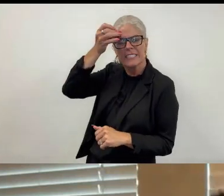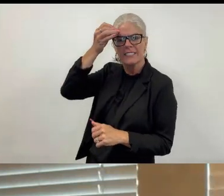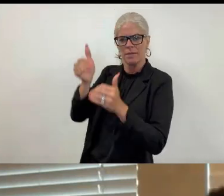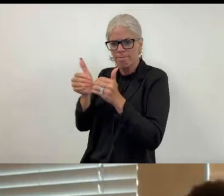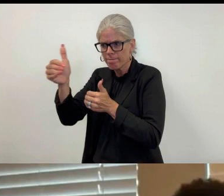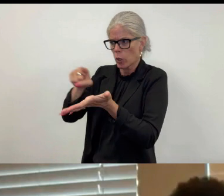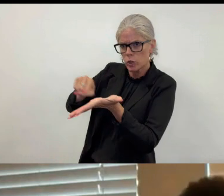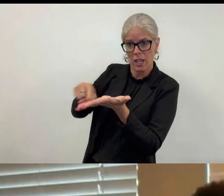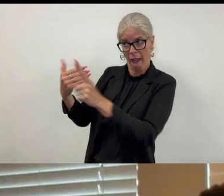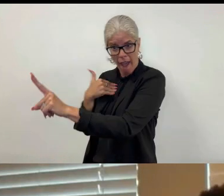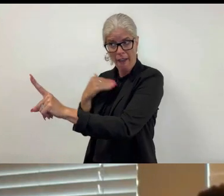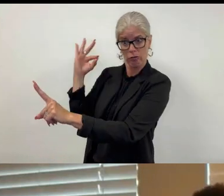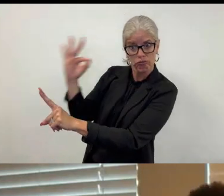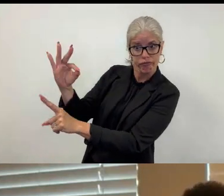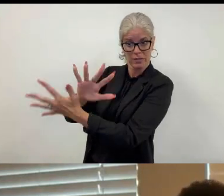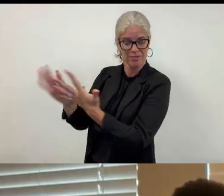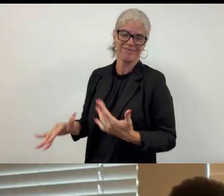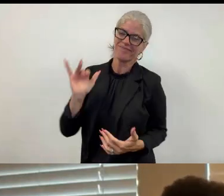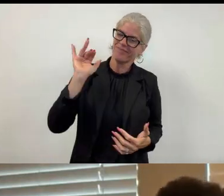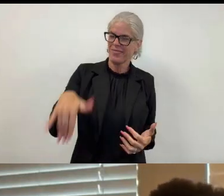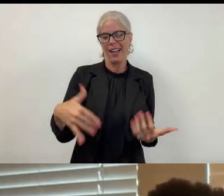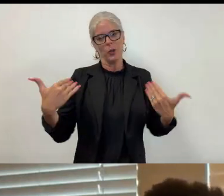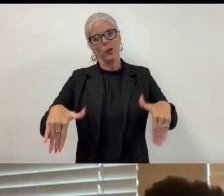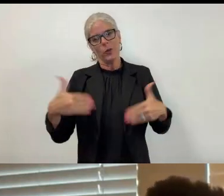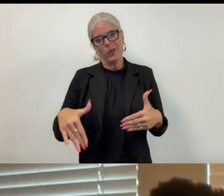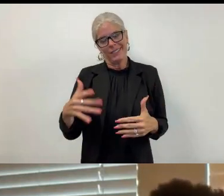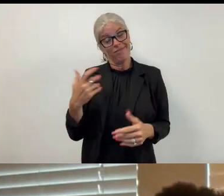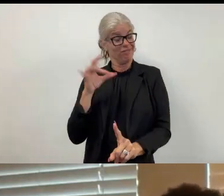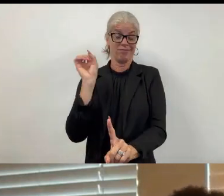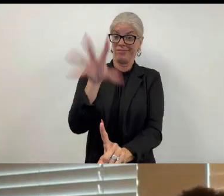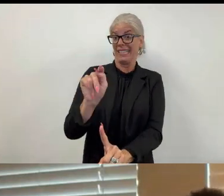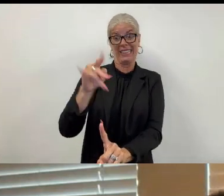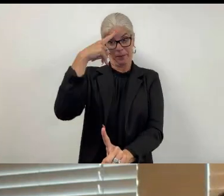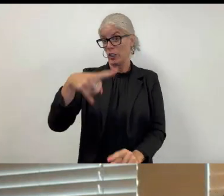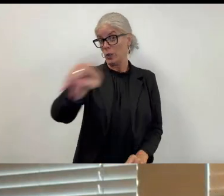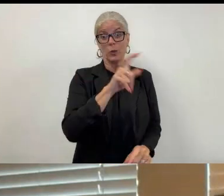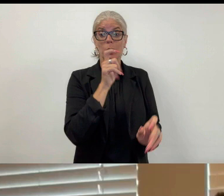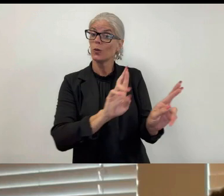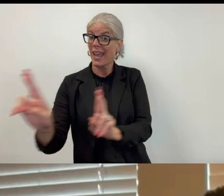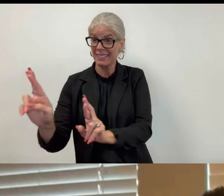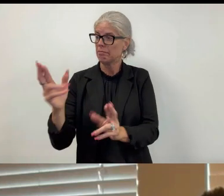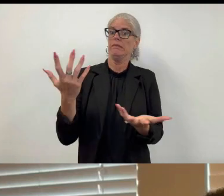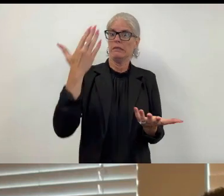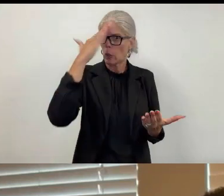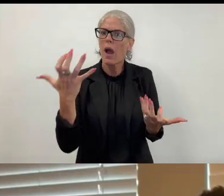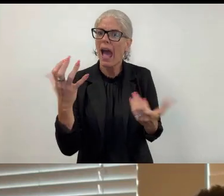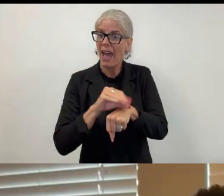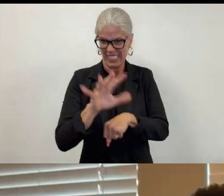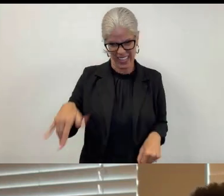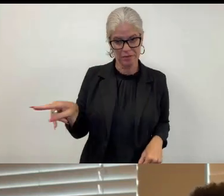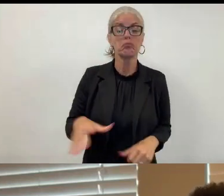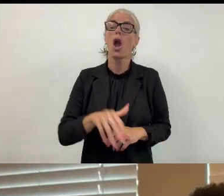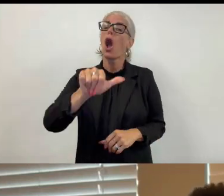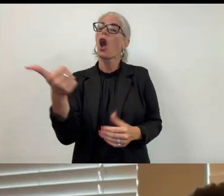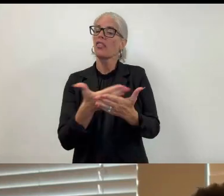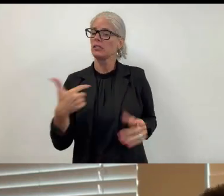that I'm comfortable, then I should probably, do that research. So that's a really big tip. And then